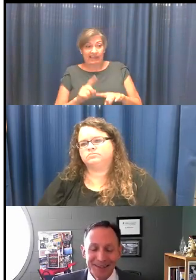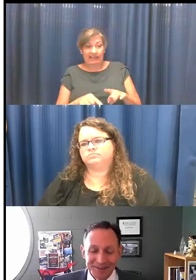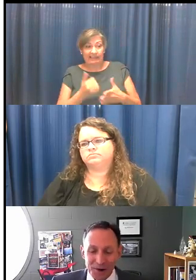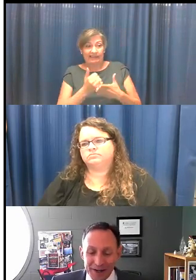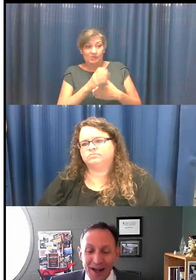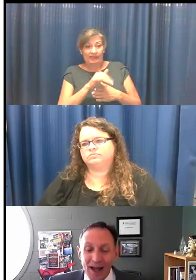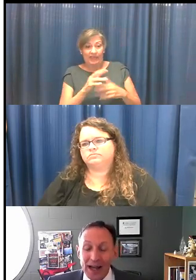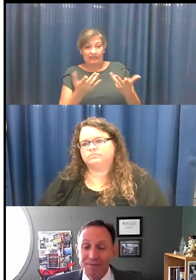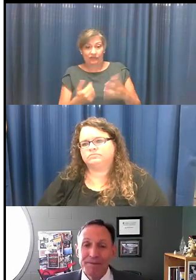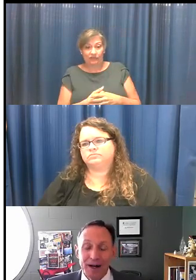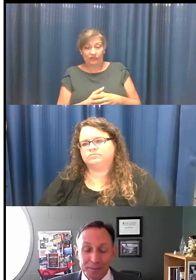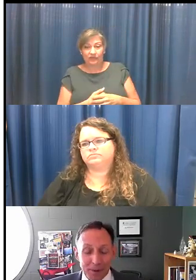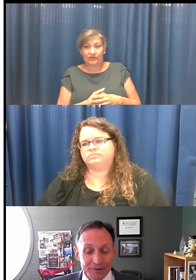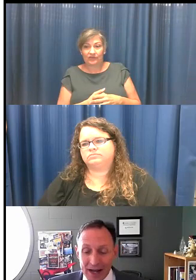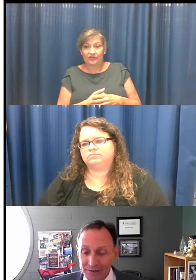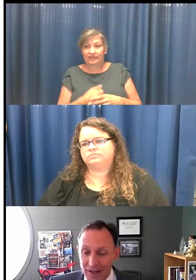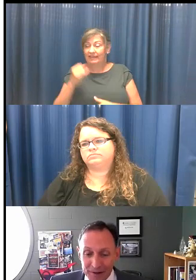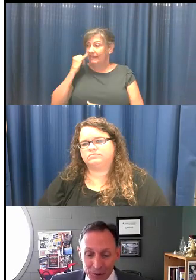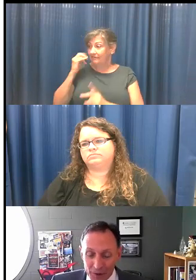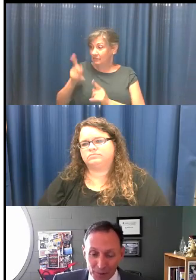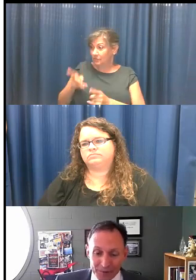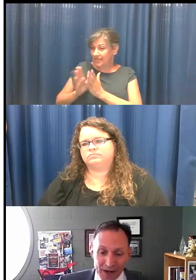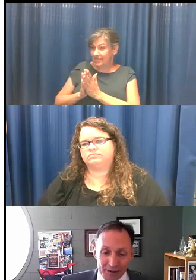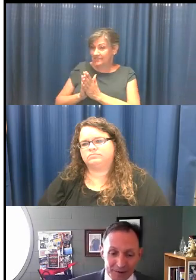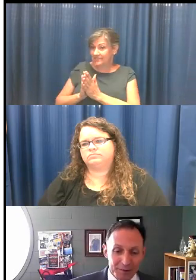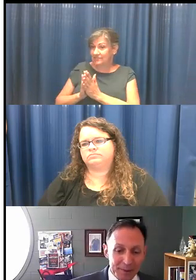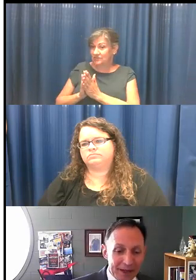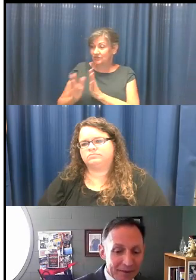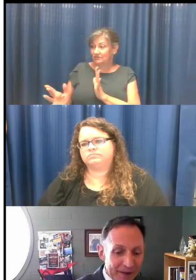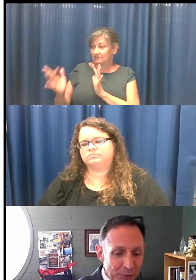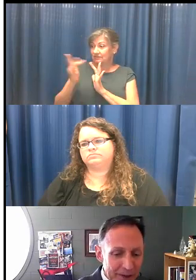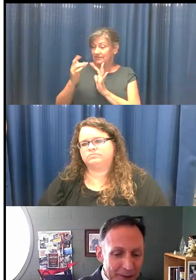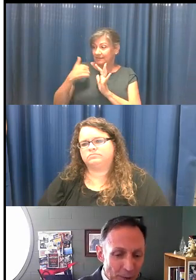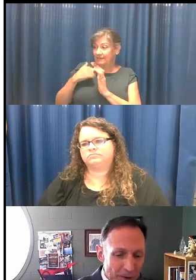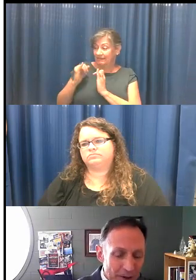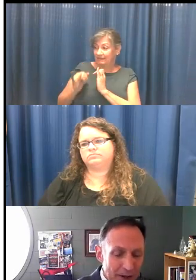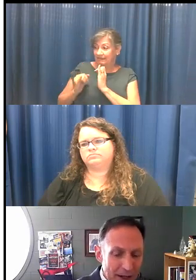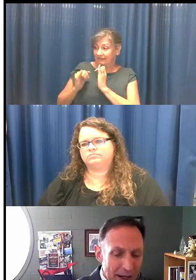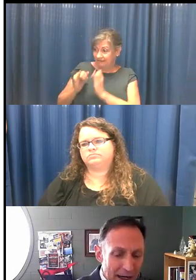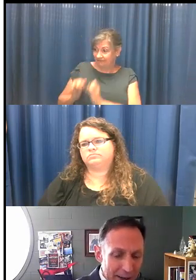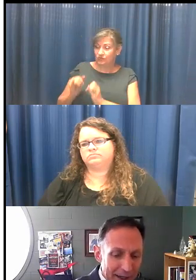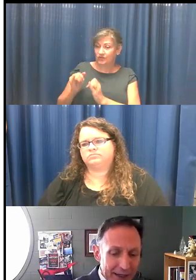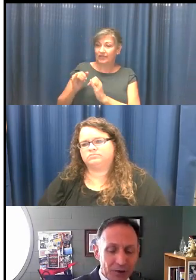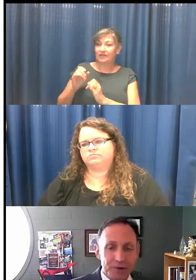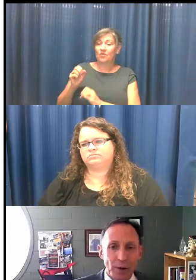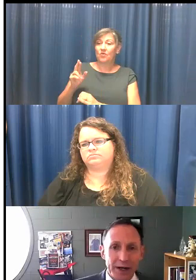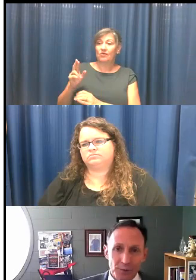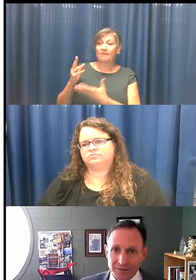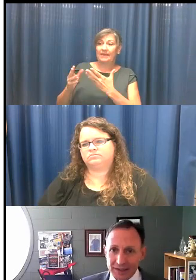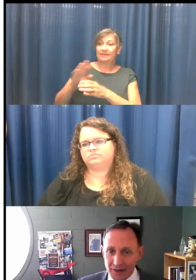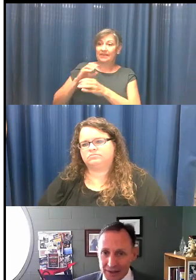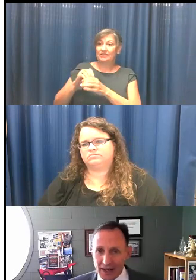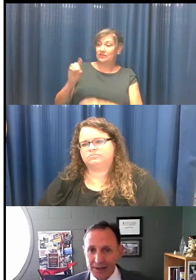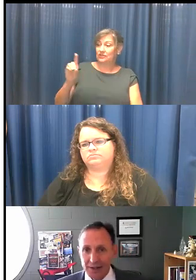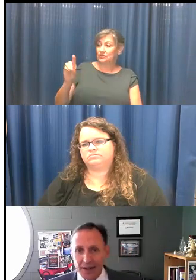either. If the person asking, if you want to reach out to me individually, or you might include Dwayne